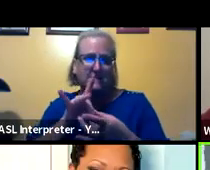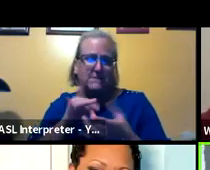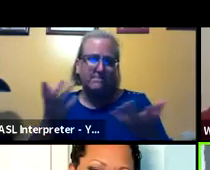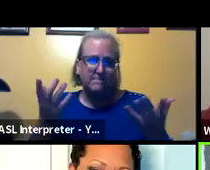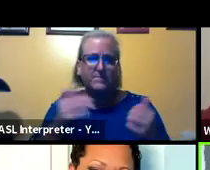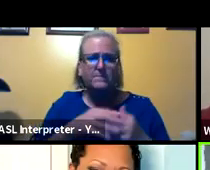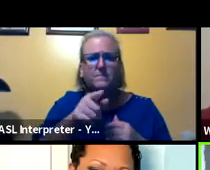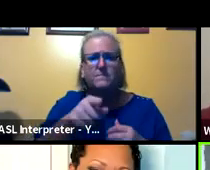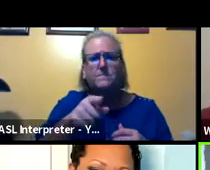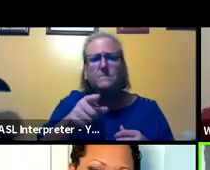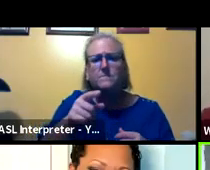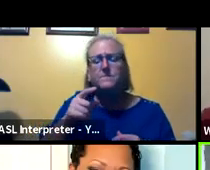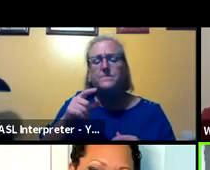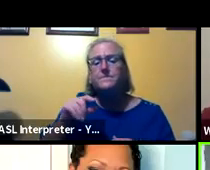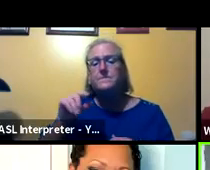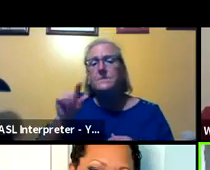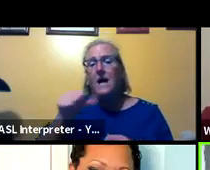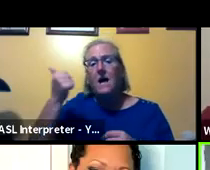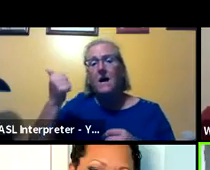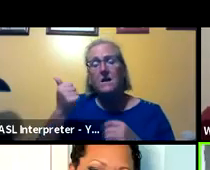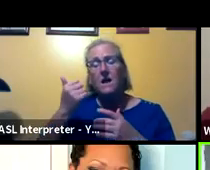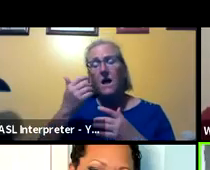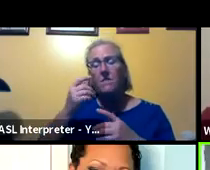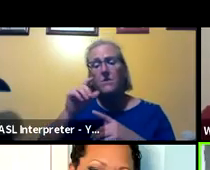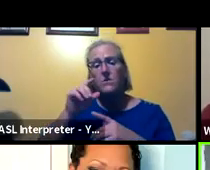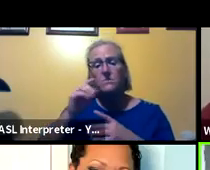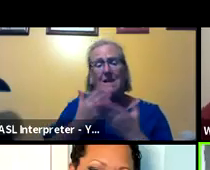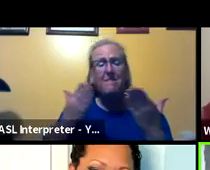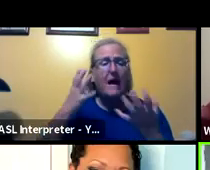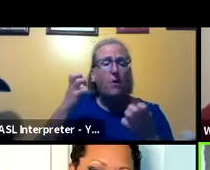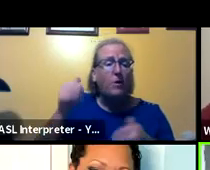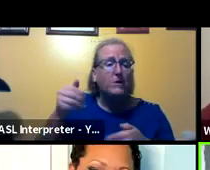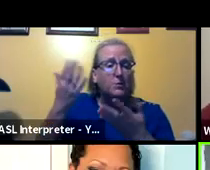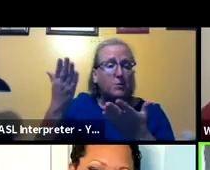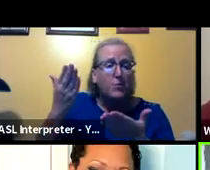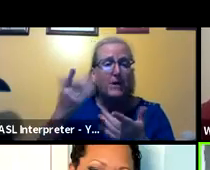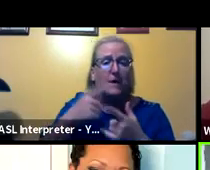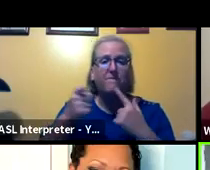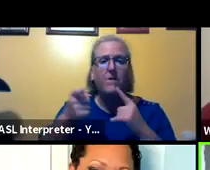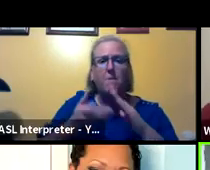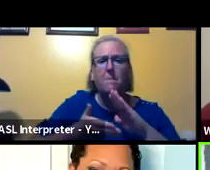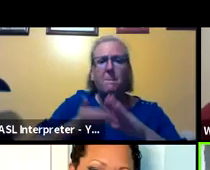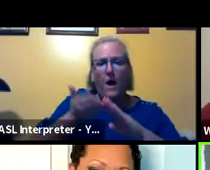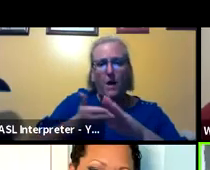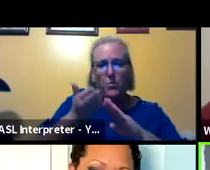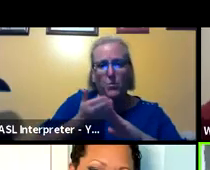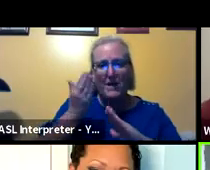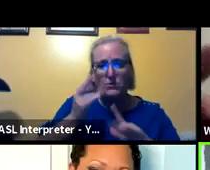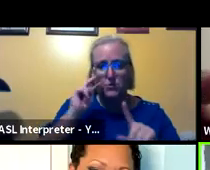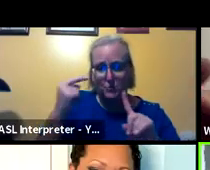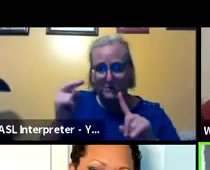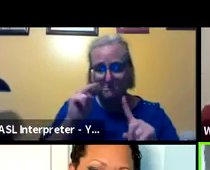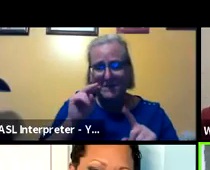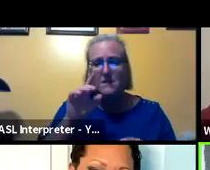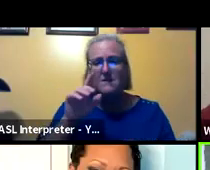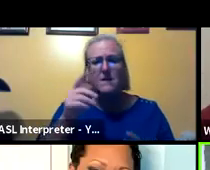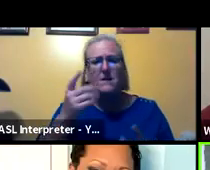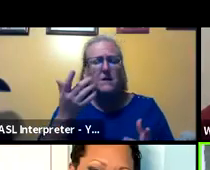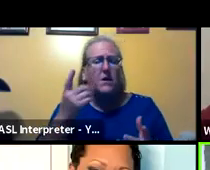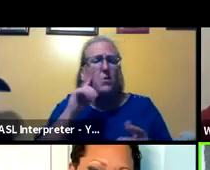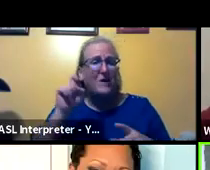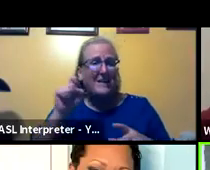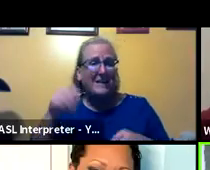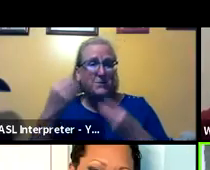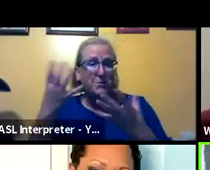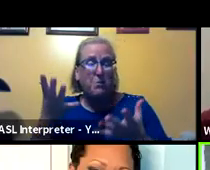One other thing that I would like to ask for or to bring up from an operational perspective is to provide parents